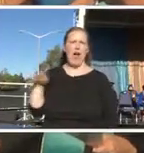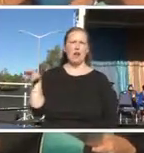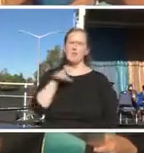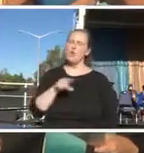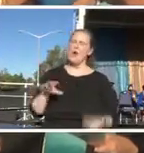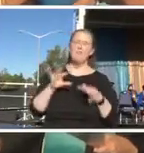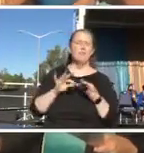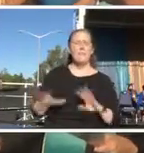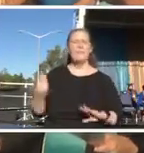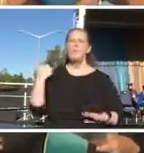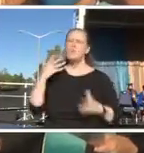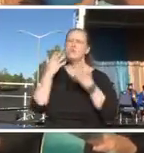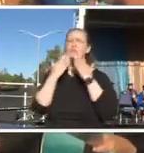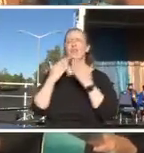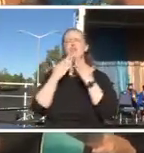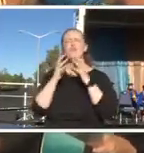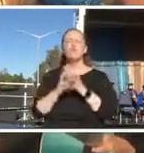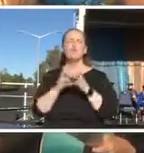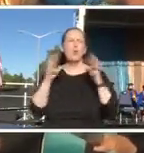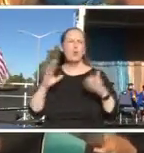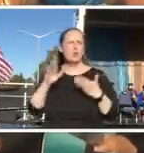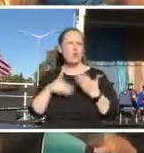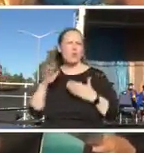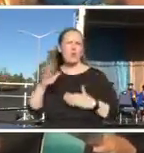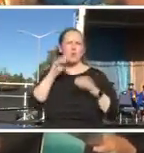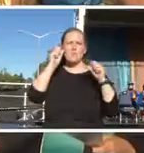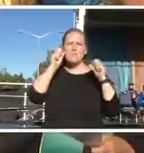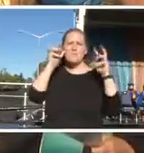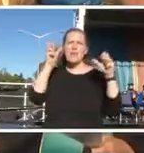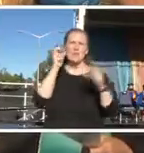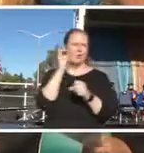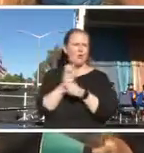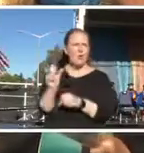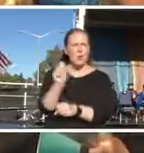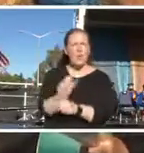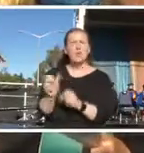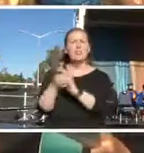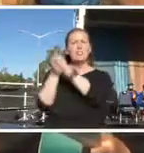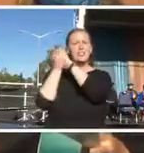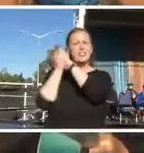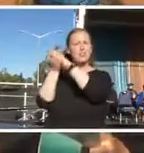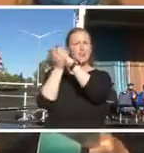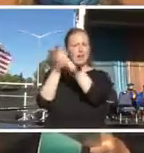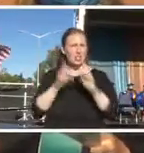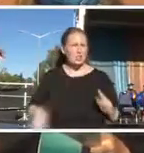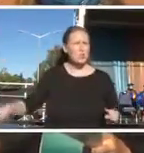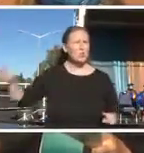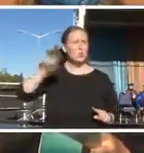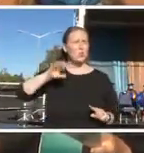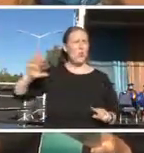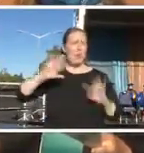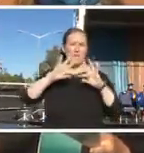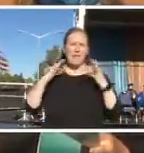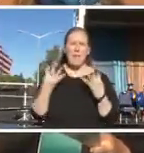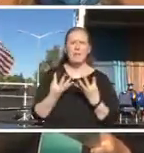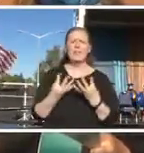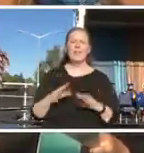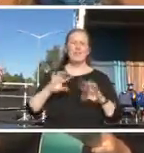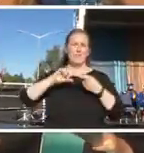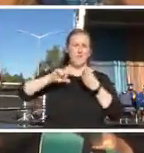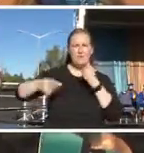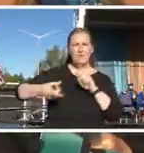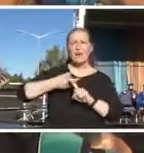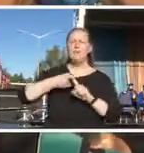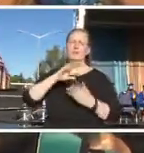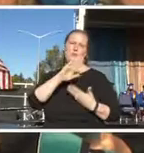before, thank you so much for all of your amazing hard work. Congratulations to you, your families, your friends,